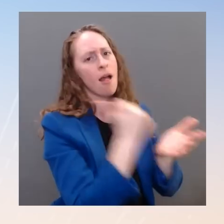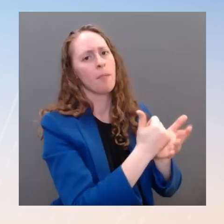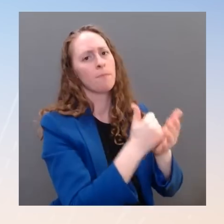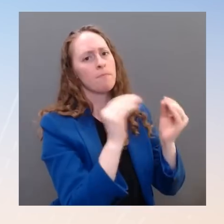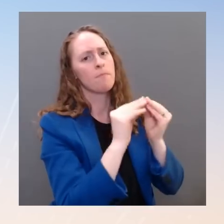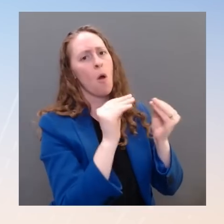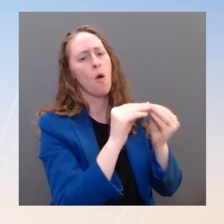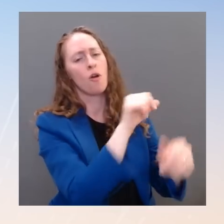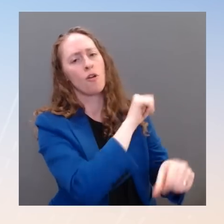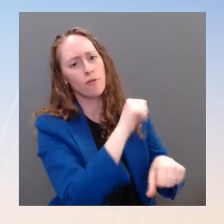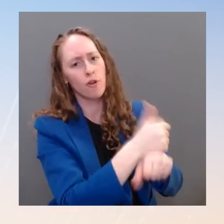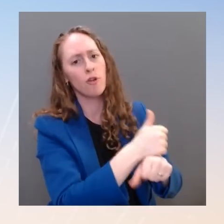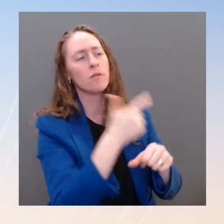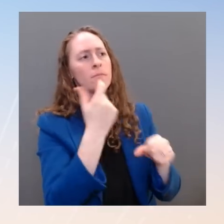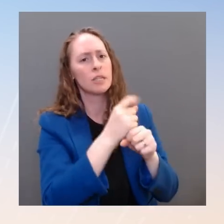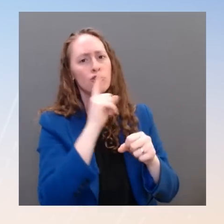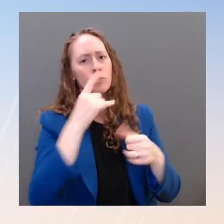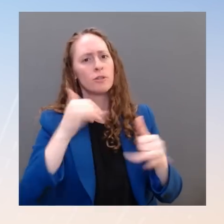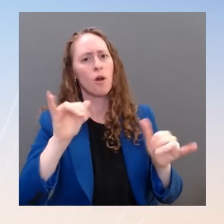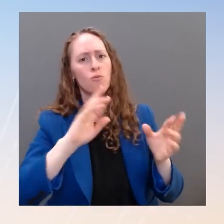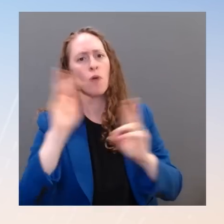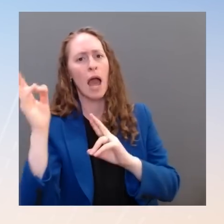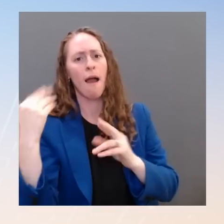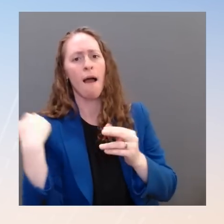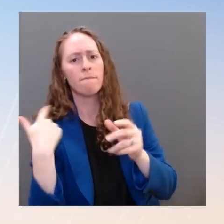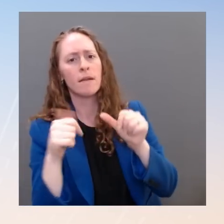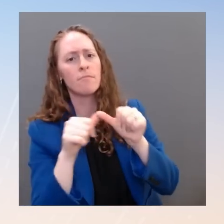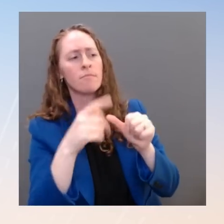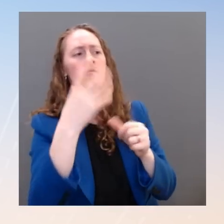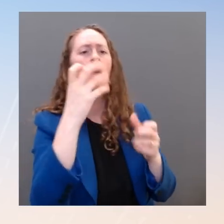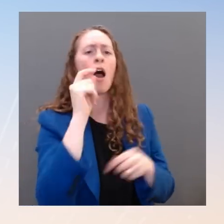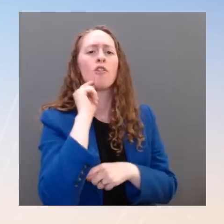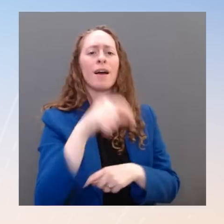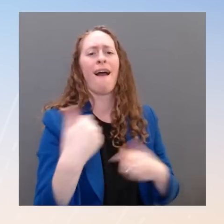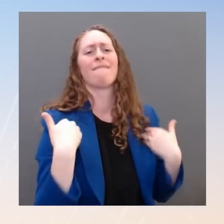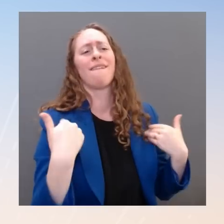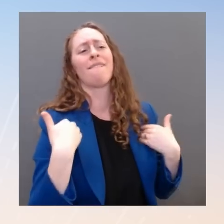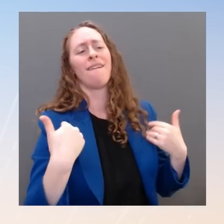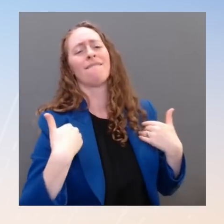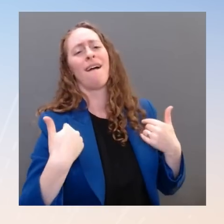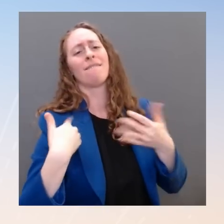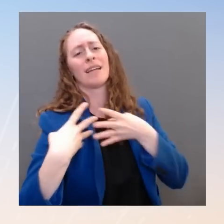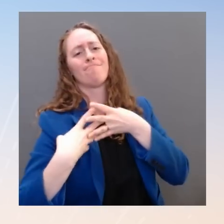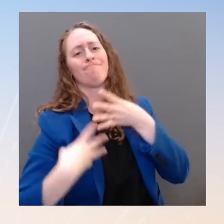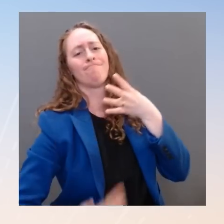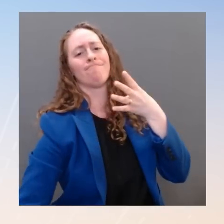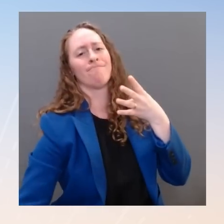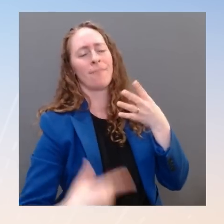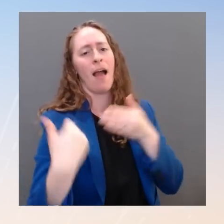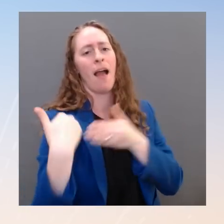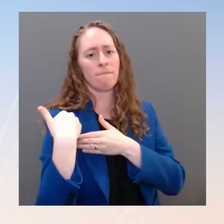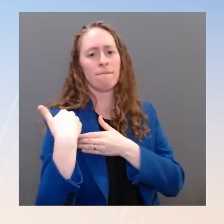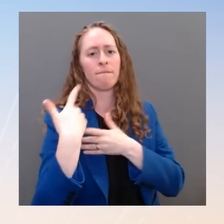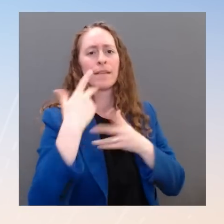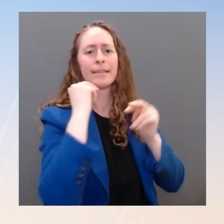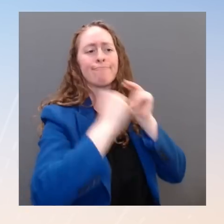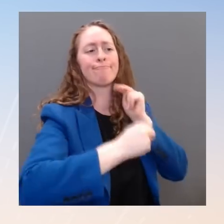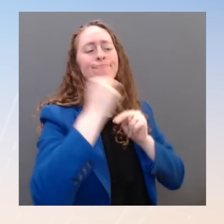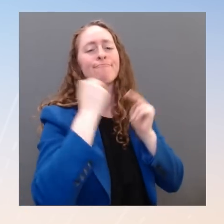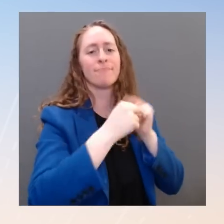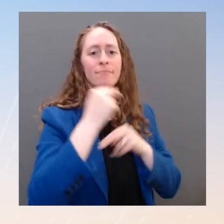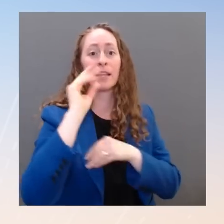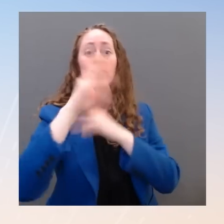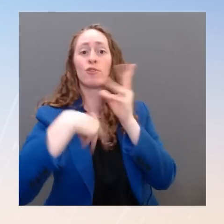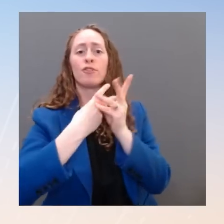the support and backing of the United States and the world. Just to be clear, and I understand what you're saying, it's for the Ukrainians to define, but does the United States think